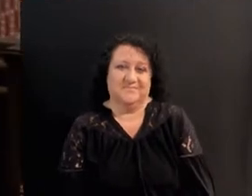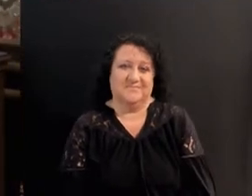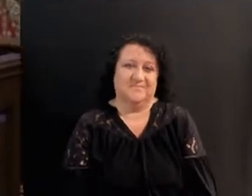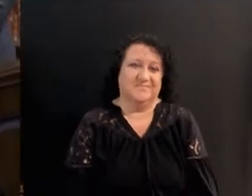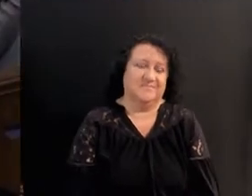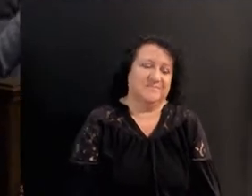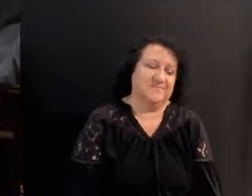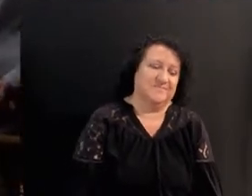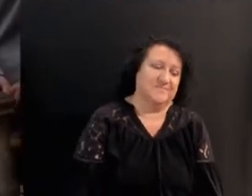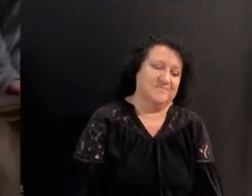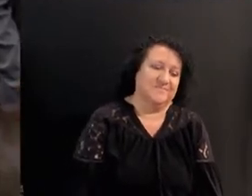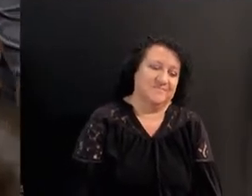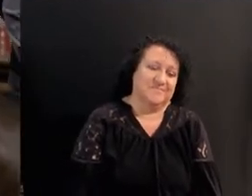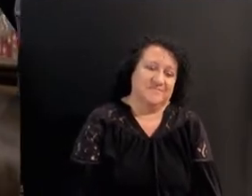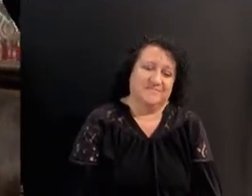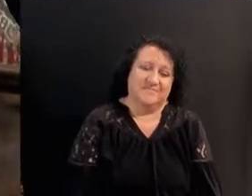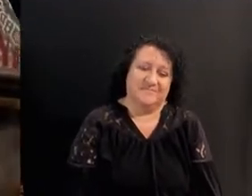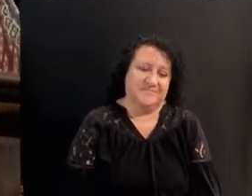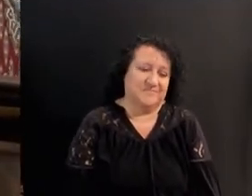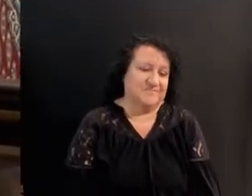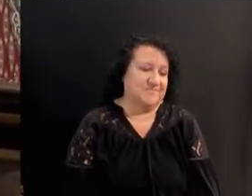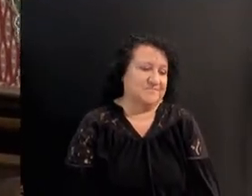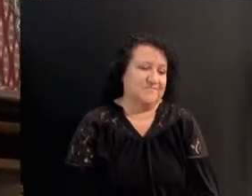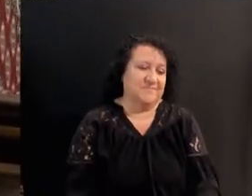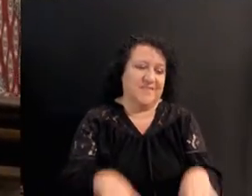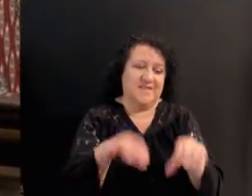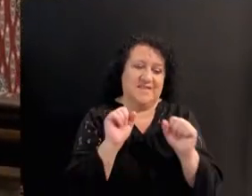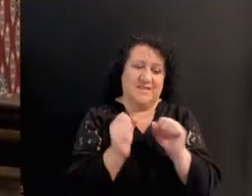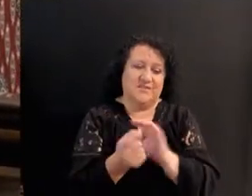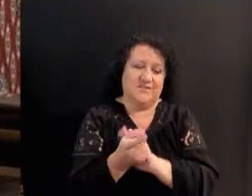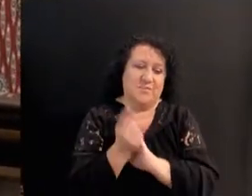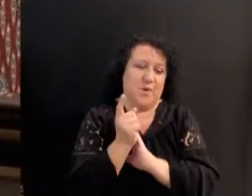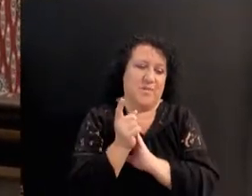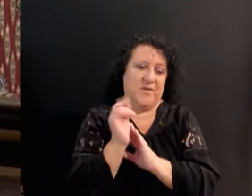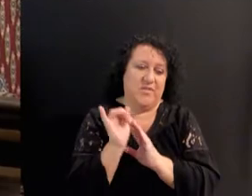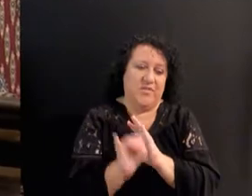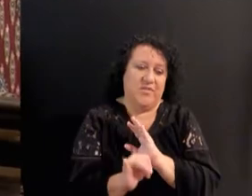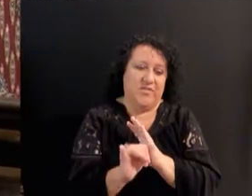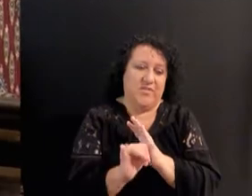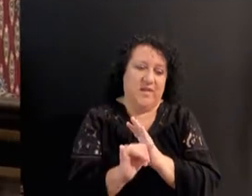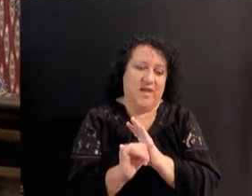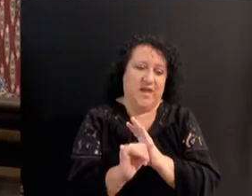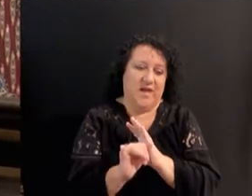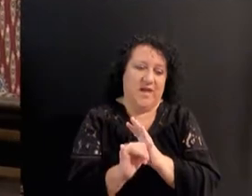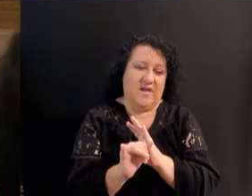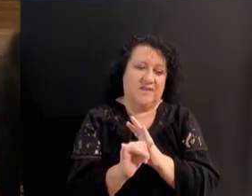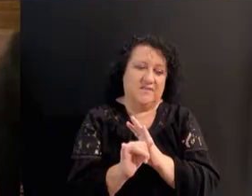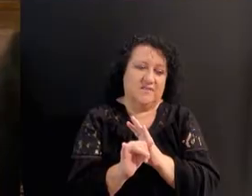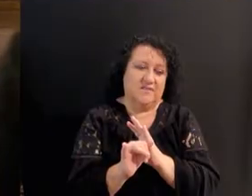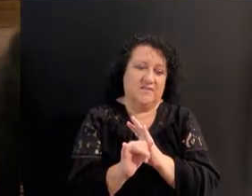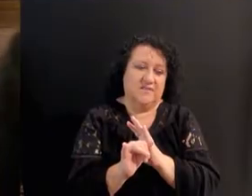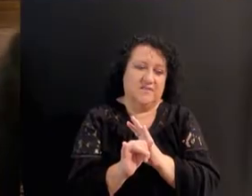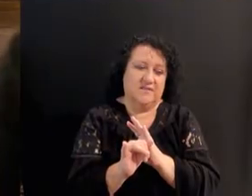Take just a moment and let that word resonate in your heart.